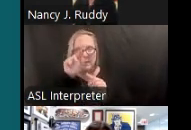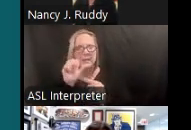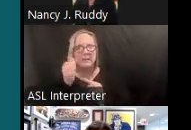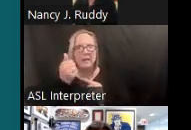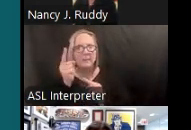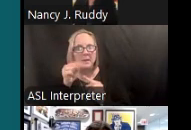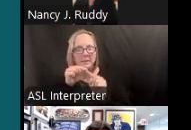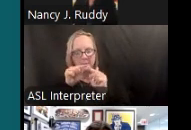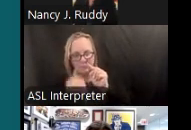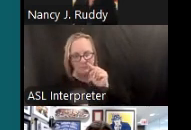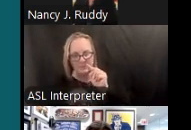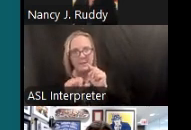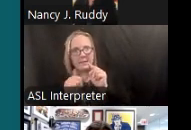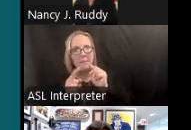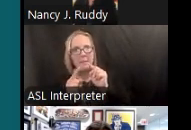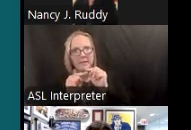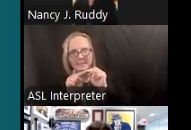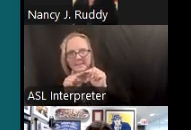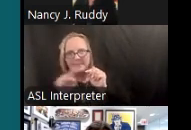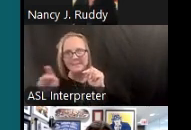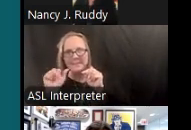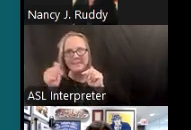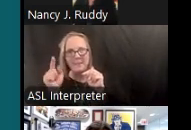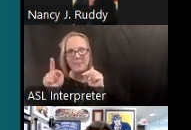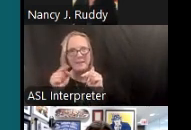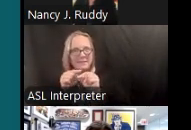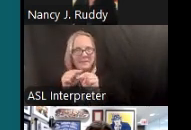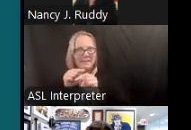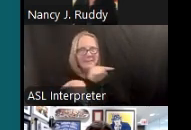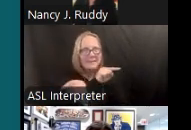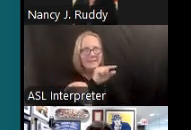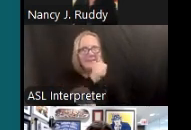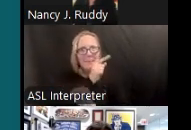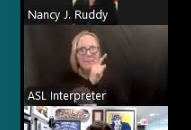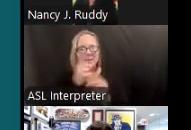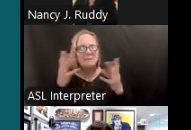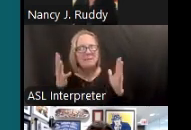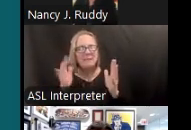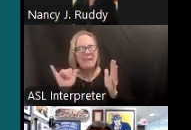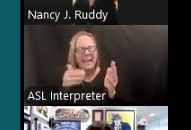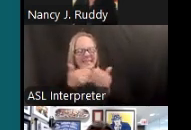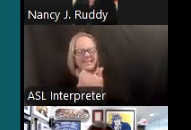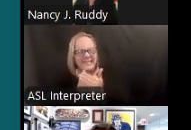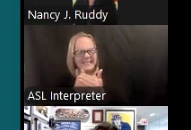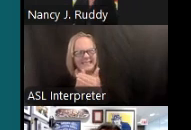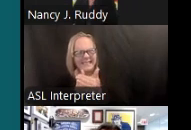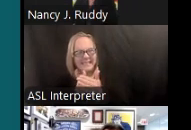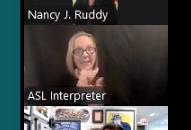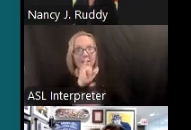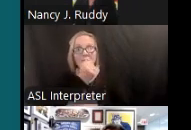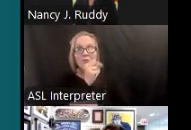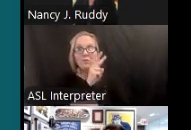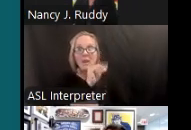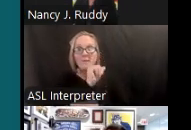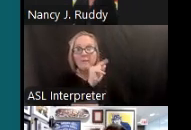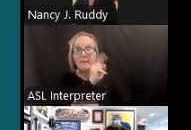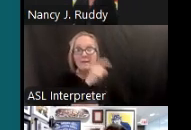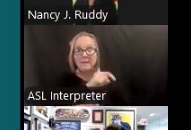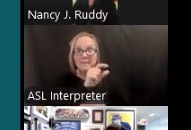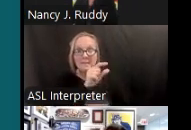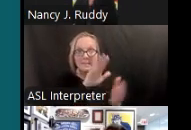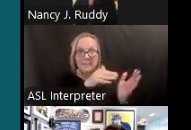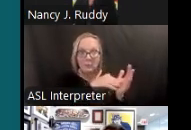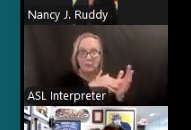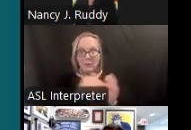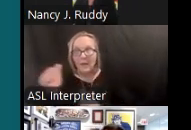Once developed, the site will connect and support important West Side hubs such as the Javits Center, the Theater